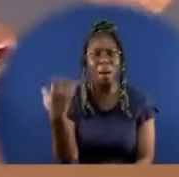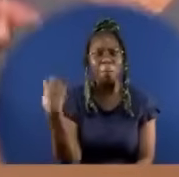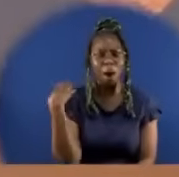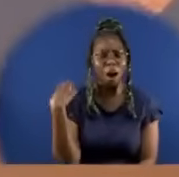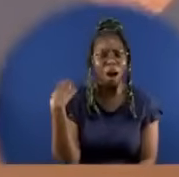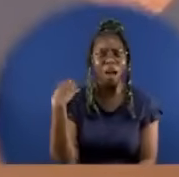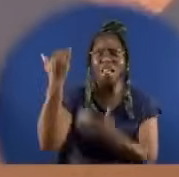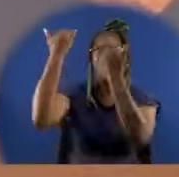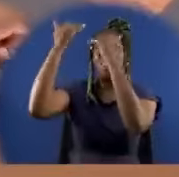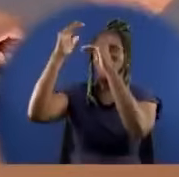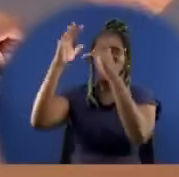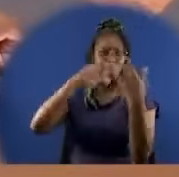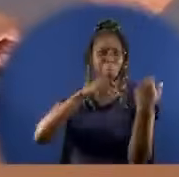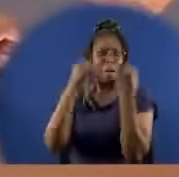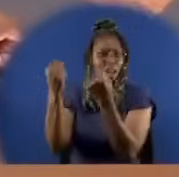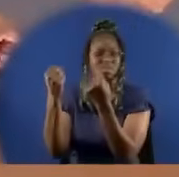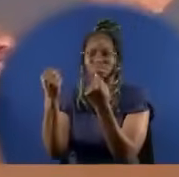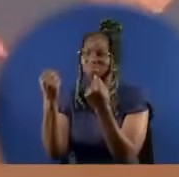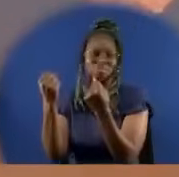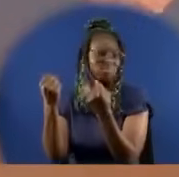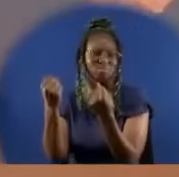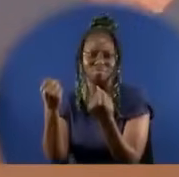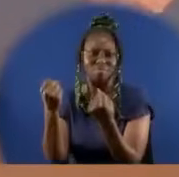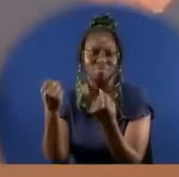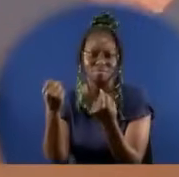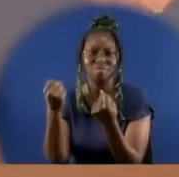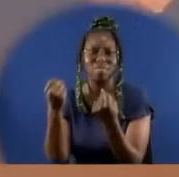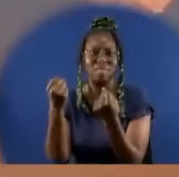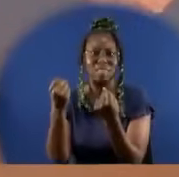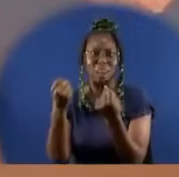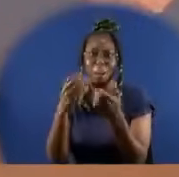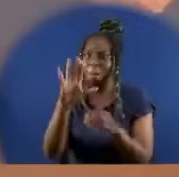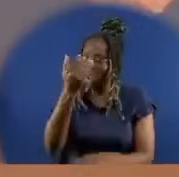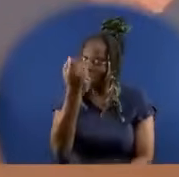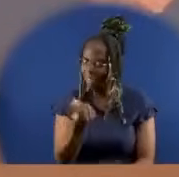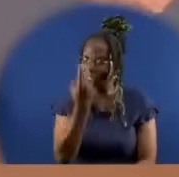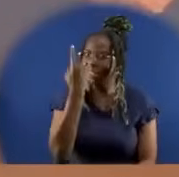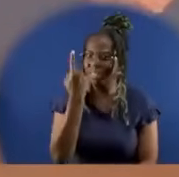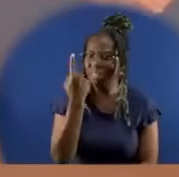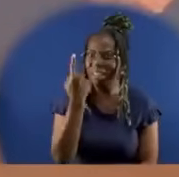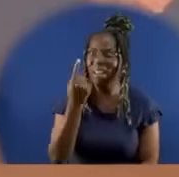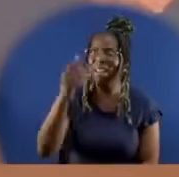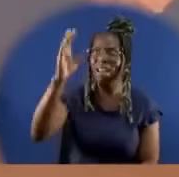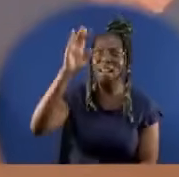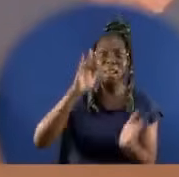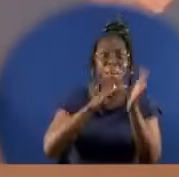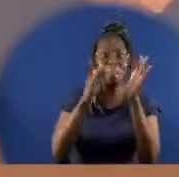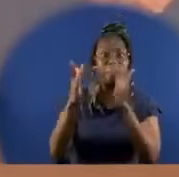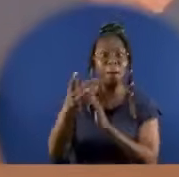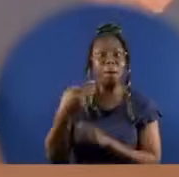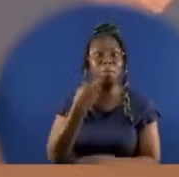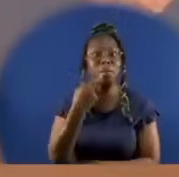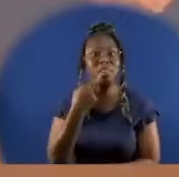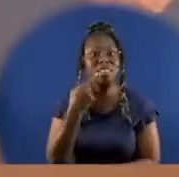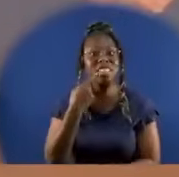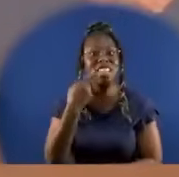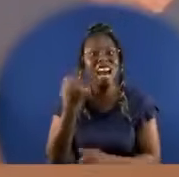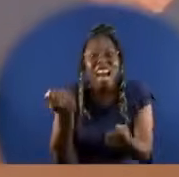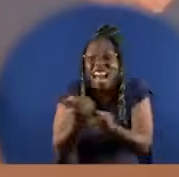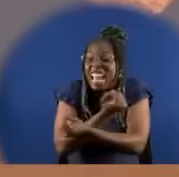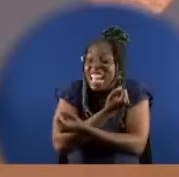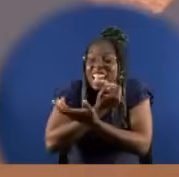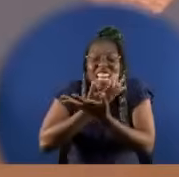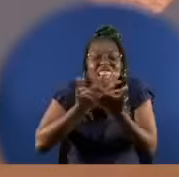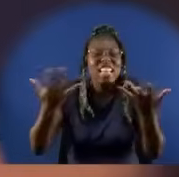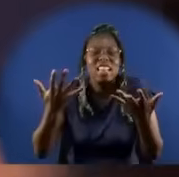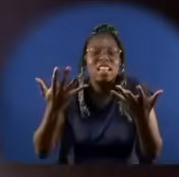power. Your boss has limited authority. But last time I checked your Bible, the Bible says all